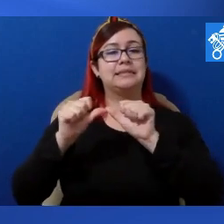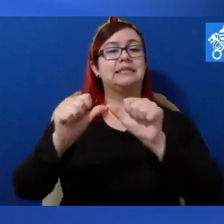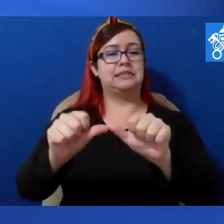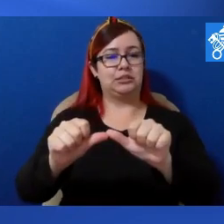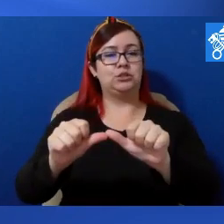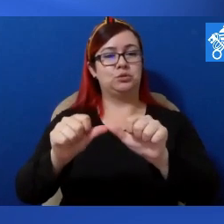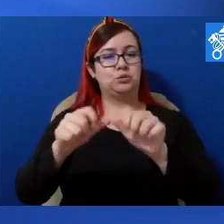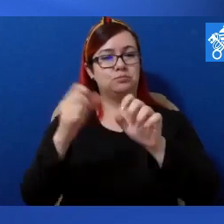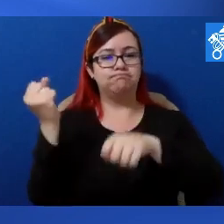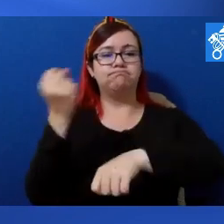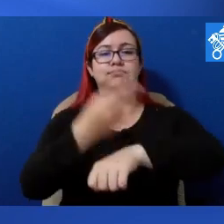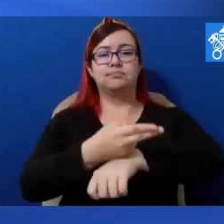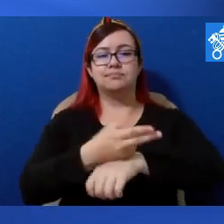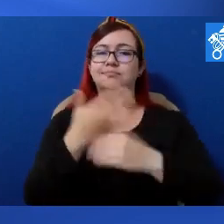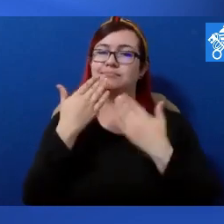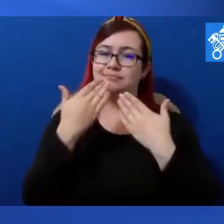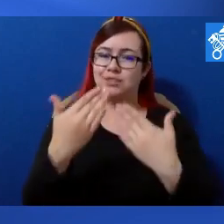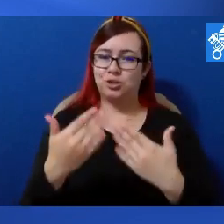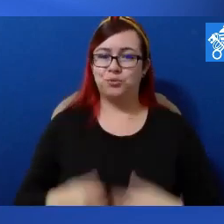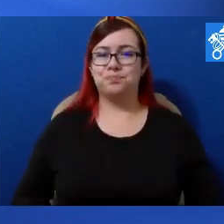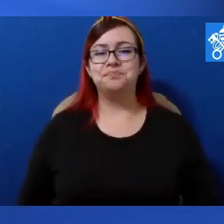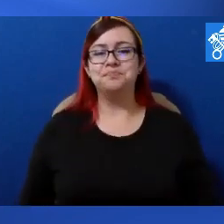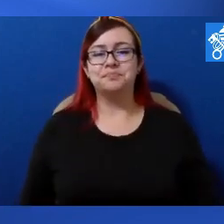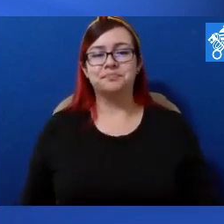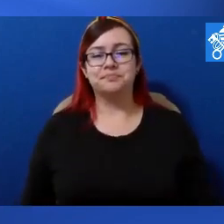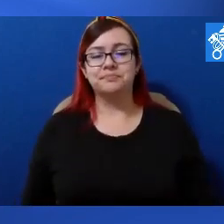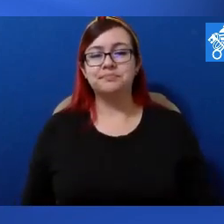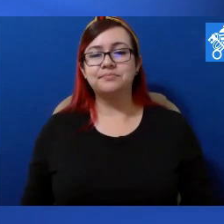life, so that you continue to walk. Thank you.